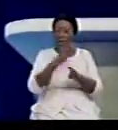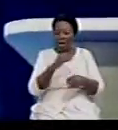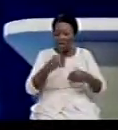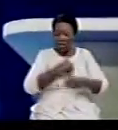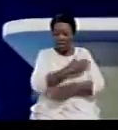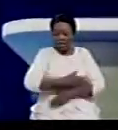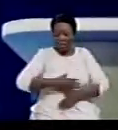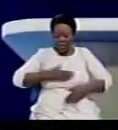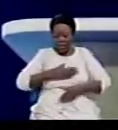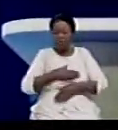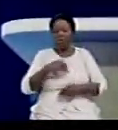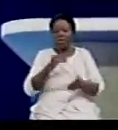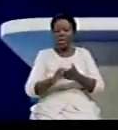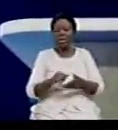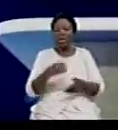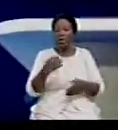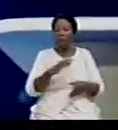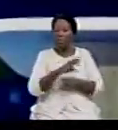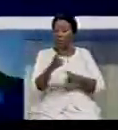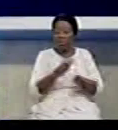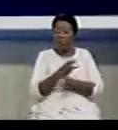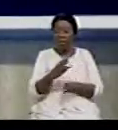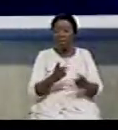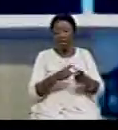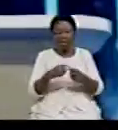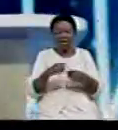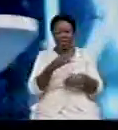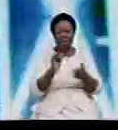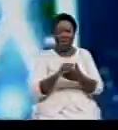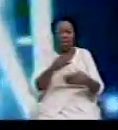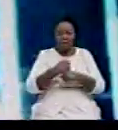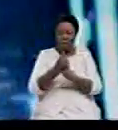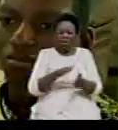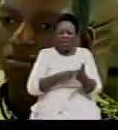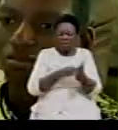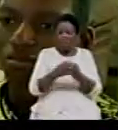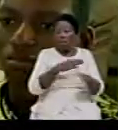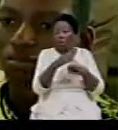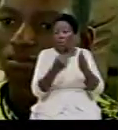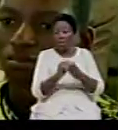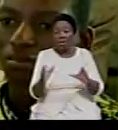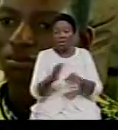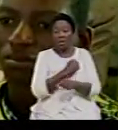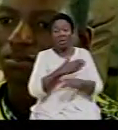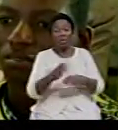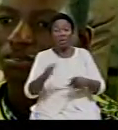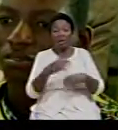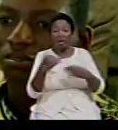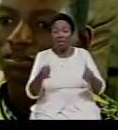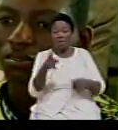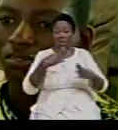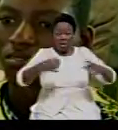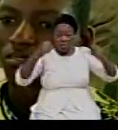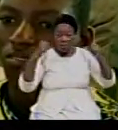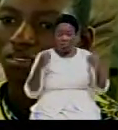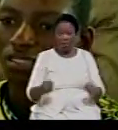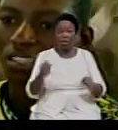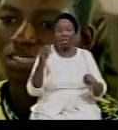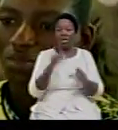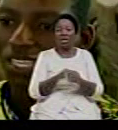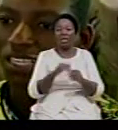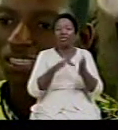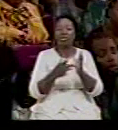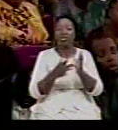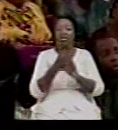will weaken you, make you flabby and feeble, all those things are taken away, and now you are strong in Jesus'